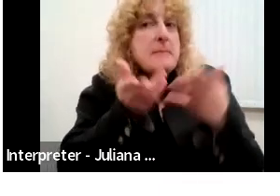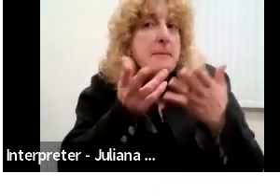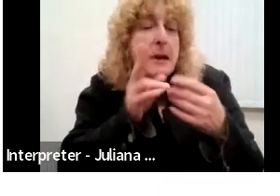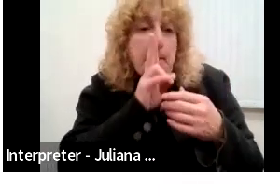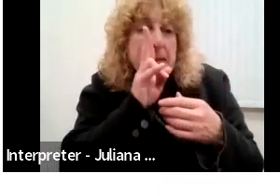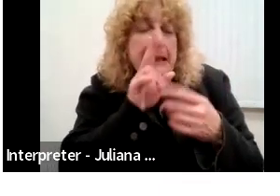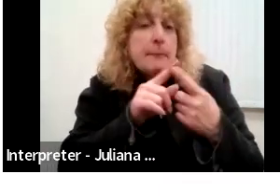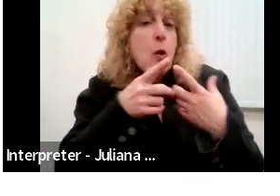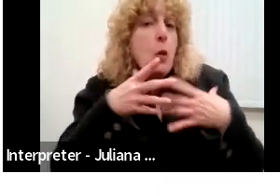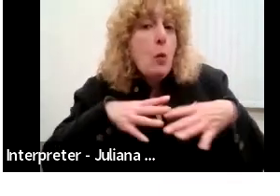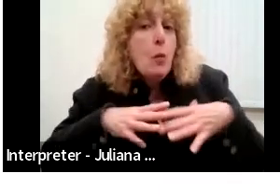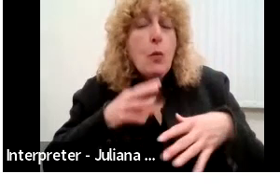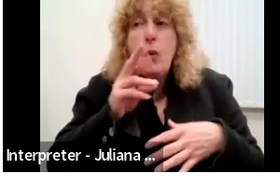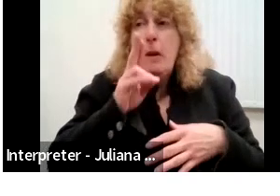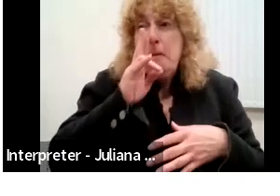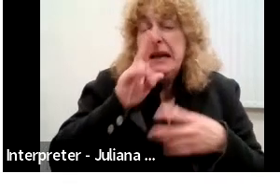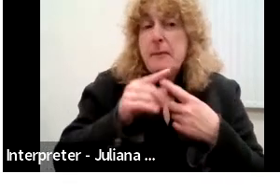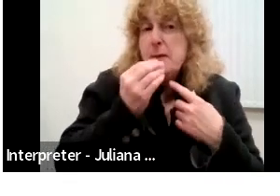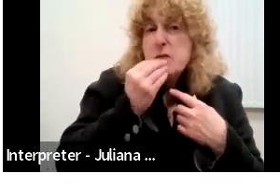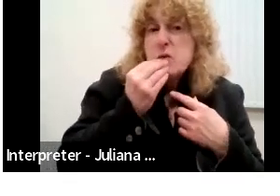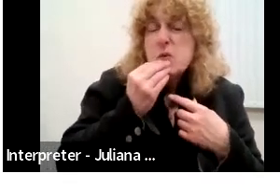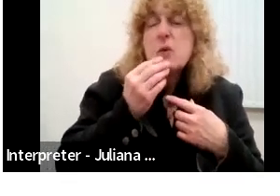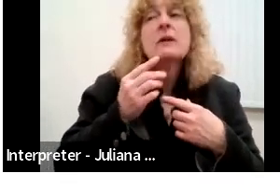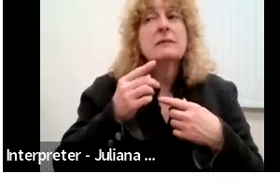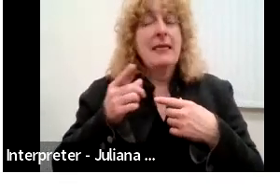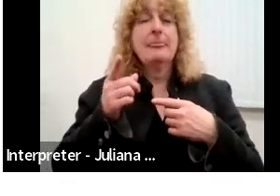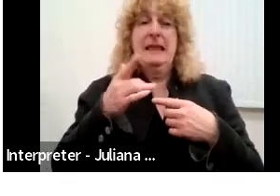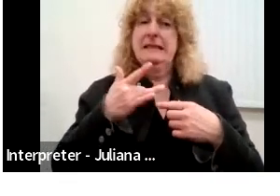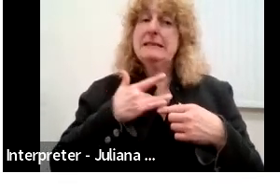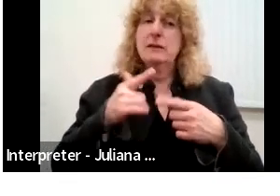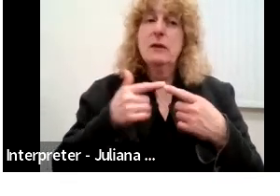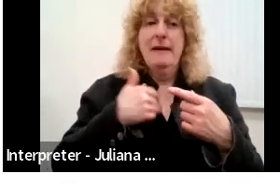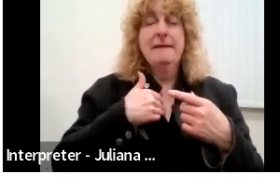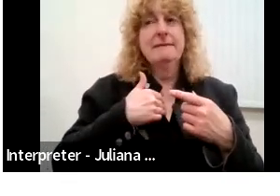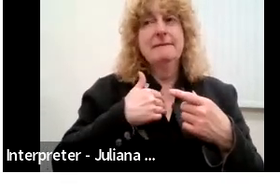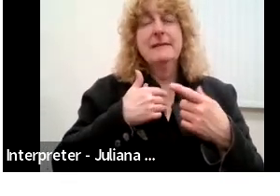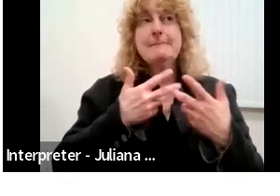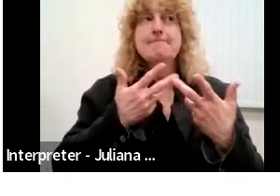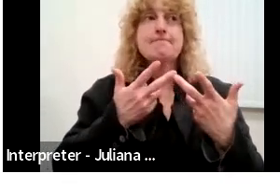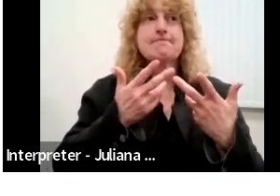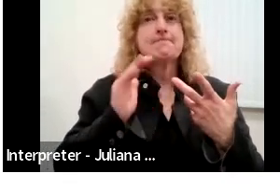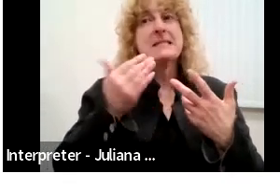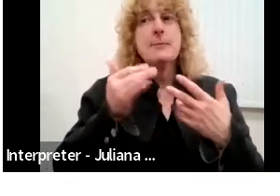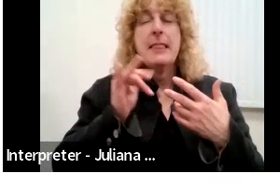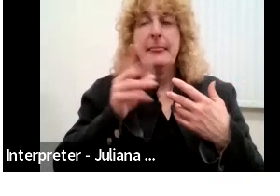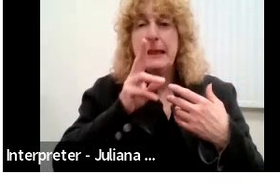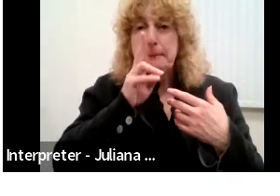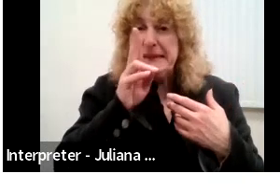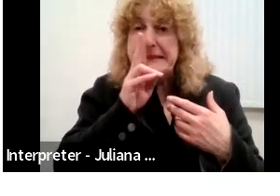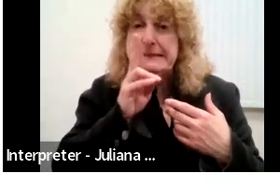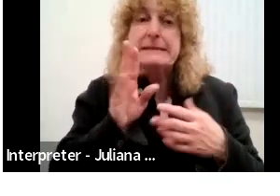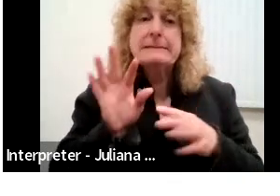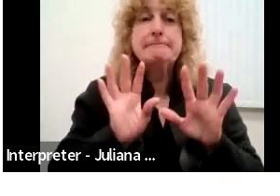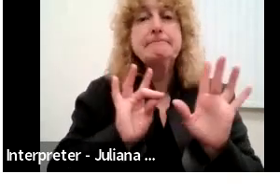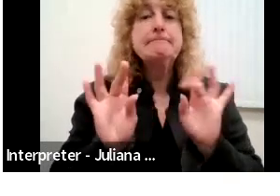their food. So again, sensory avoiders, they tend to have that seeming like they're picky, but it's just,